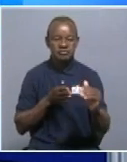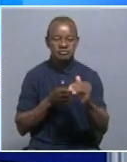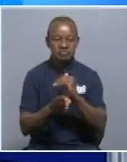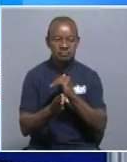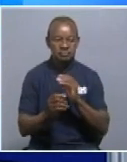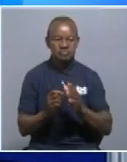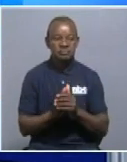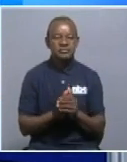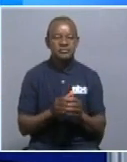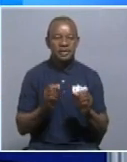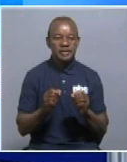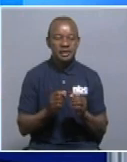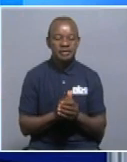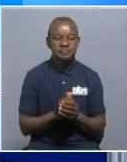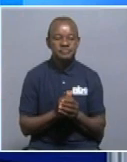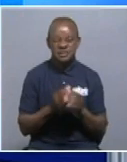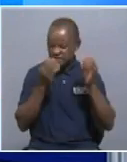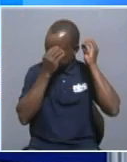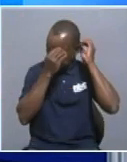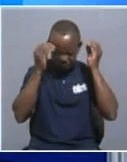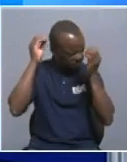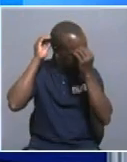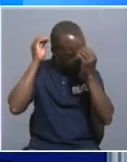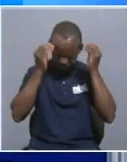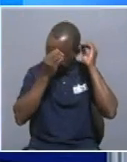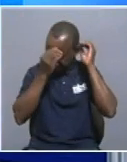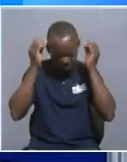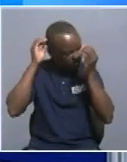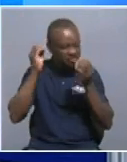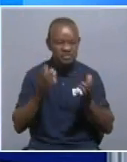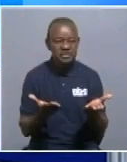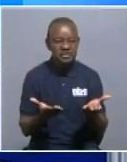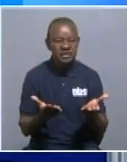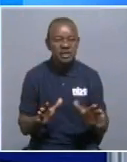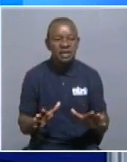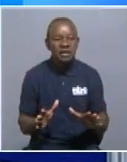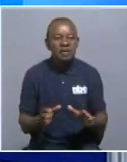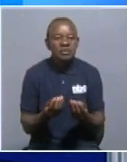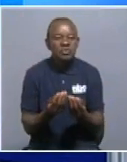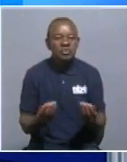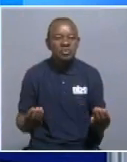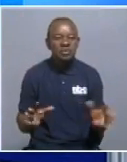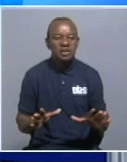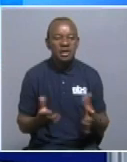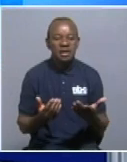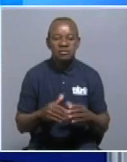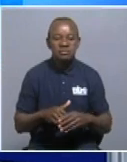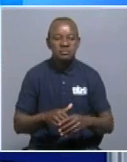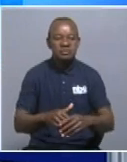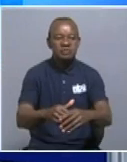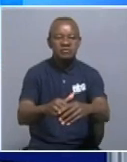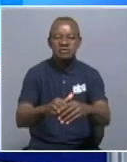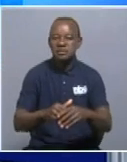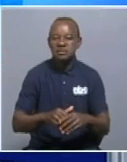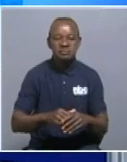learners traveling from and to different regions to resume classes. However, there has been confusion surrounding the issuing